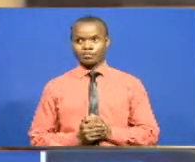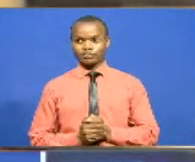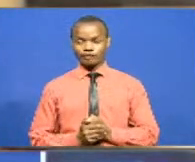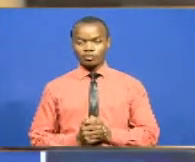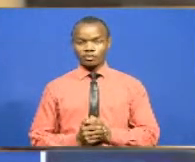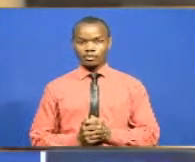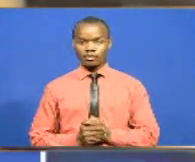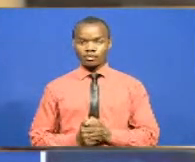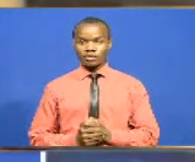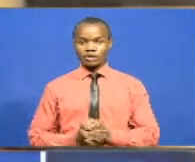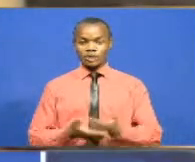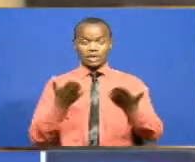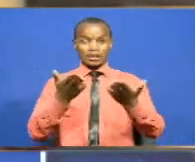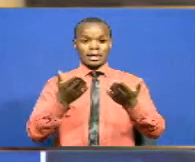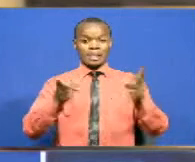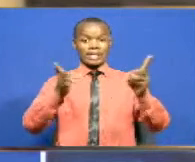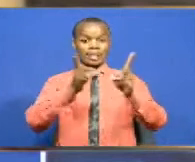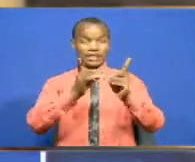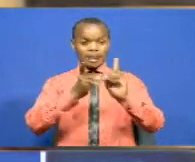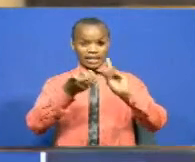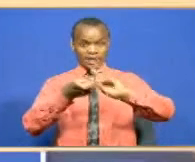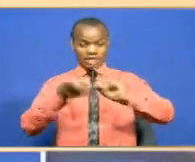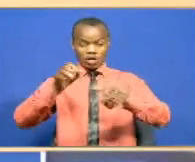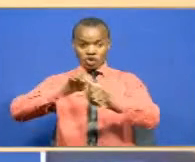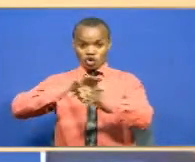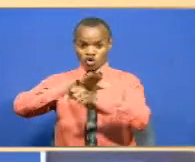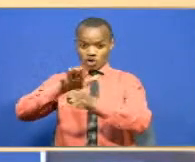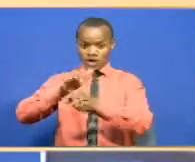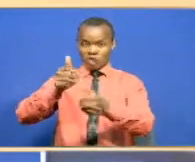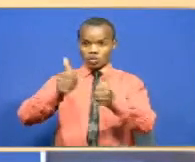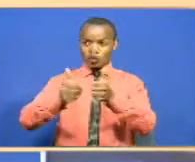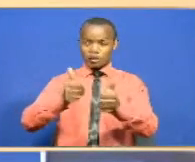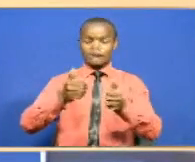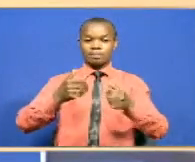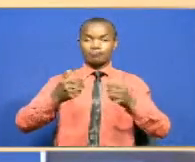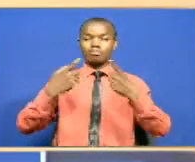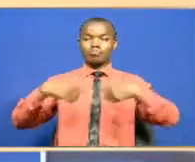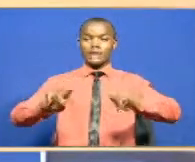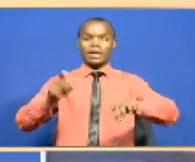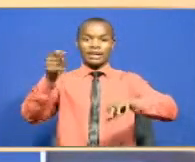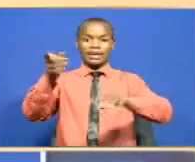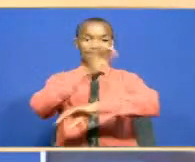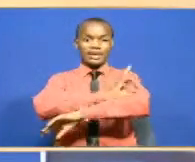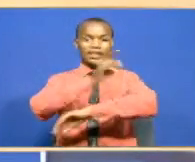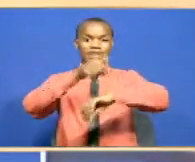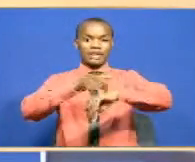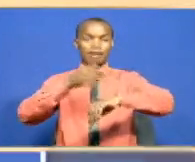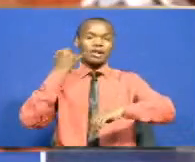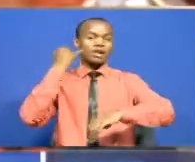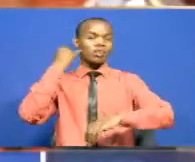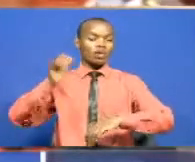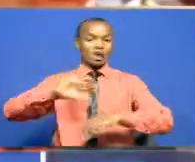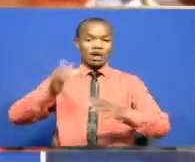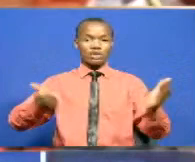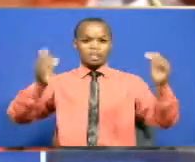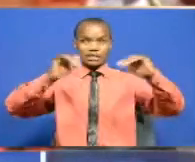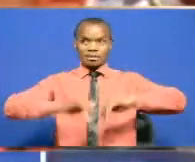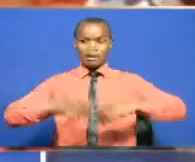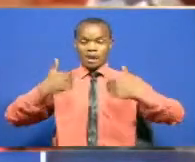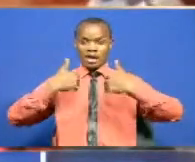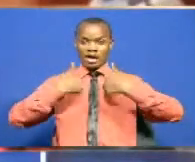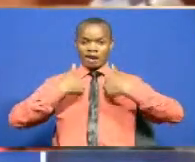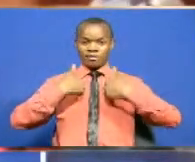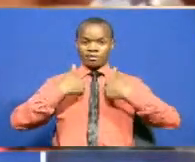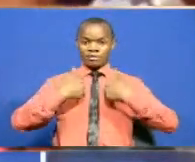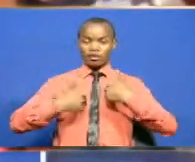The latest COVID-19 statistics in the country were released on a day Nakuru County Assembly was mourning the death of Hell's Gate